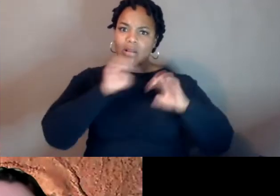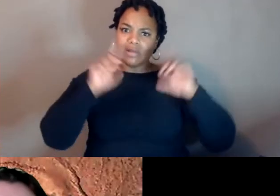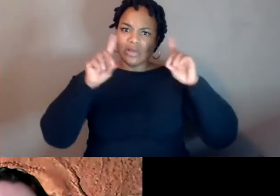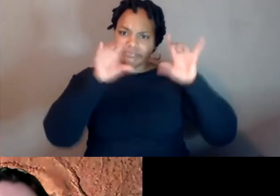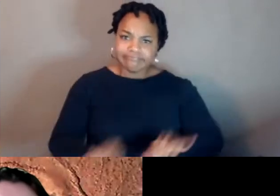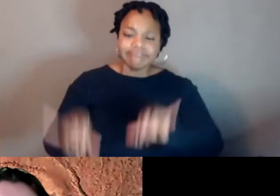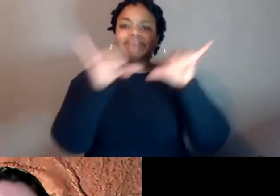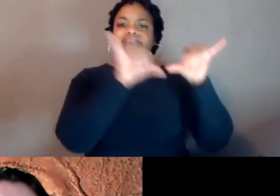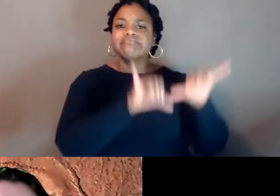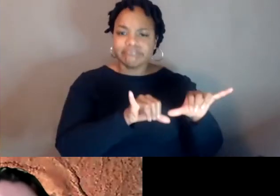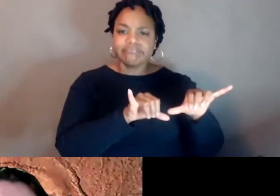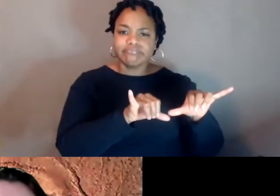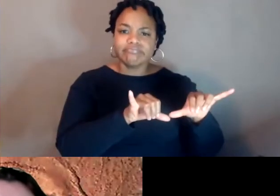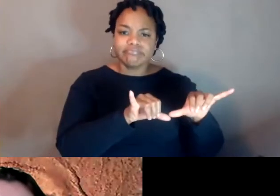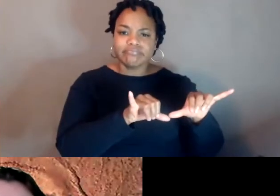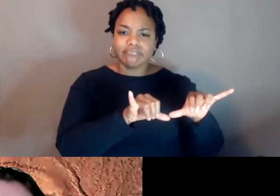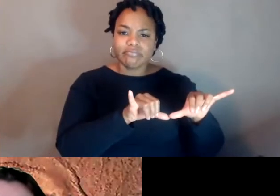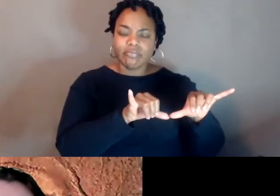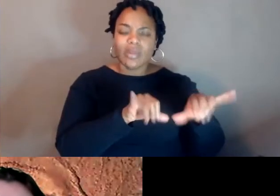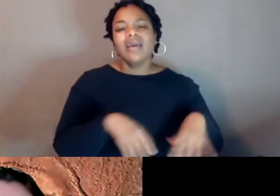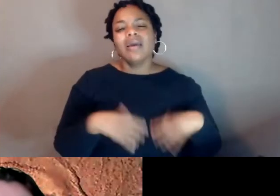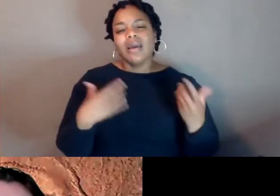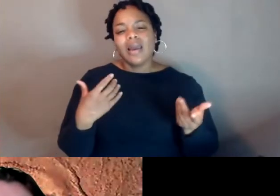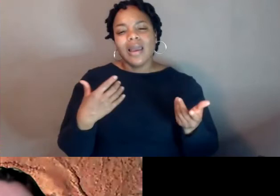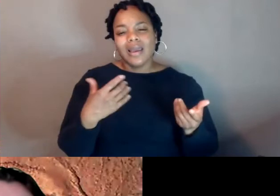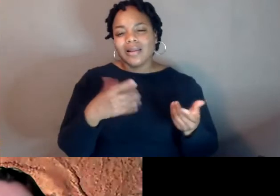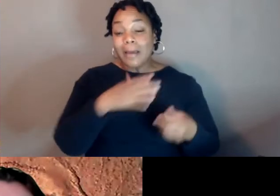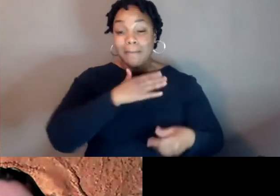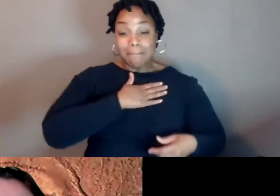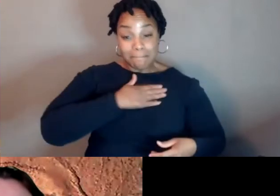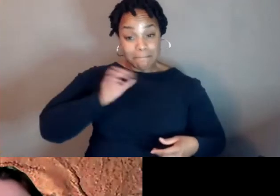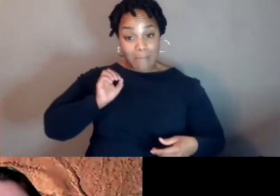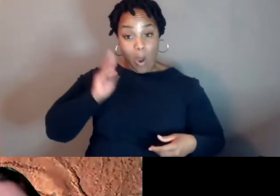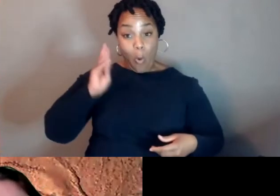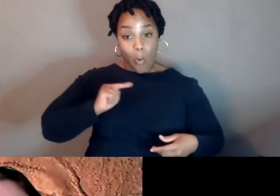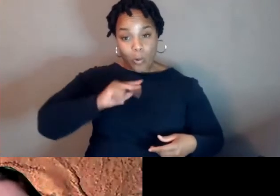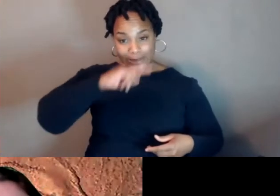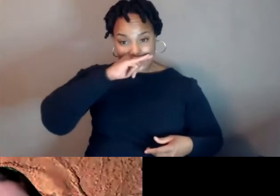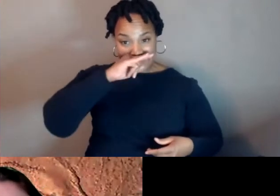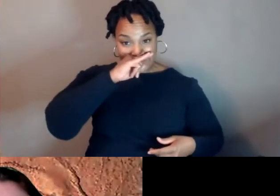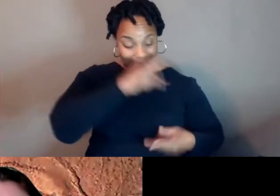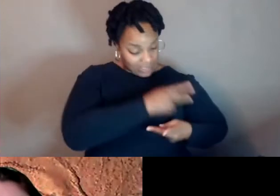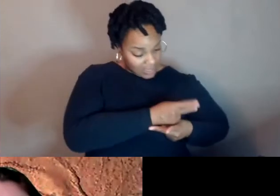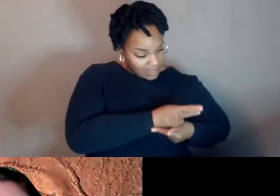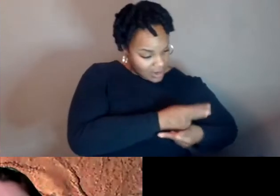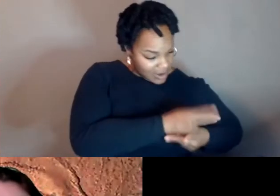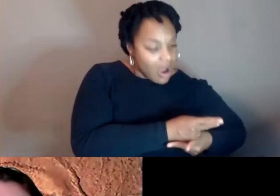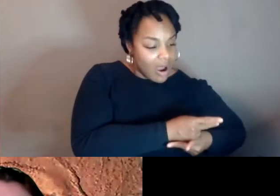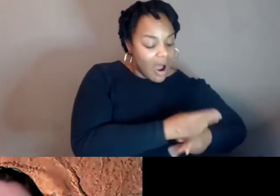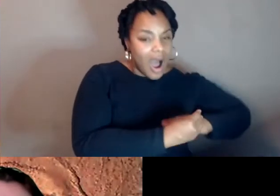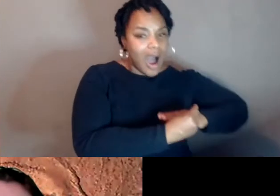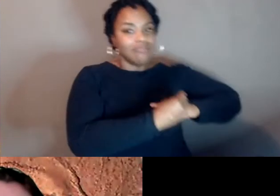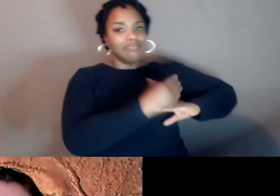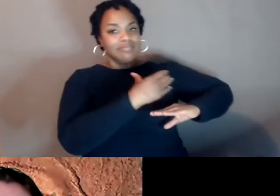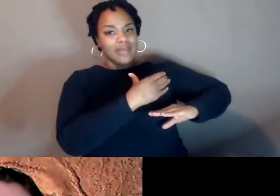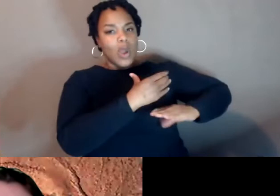played a central role in my activism. And it was Narissa who came